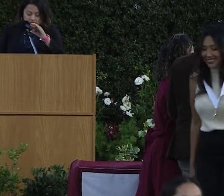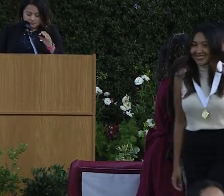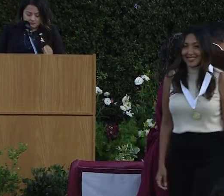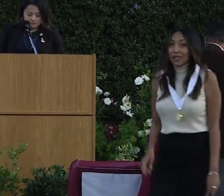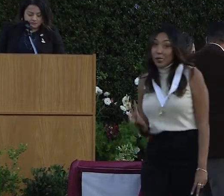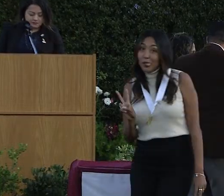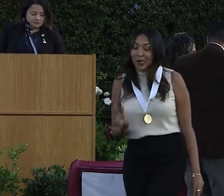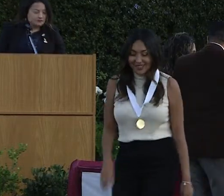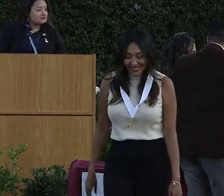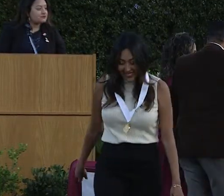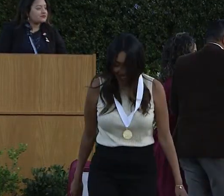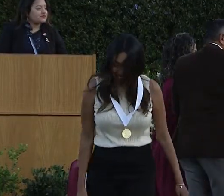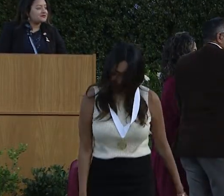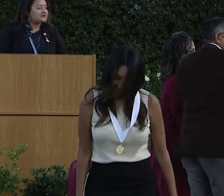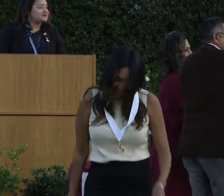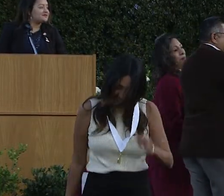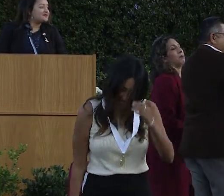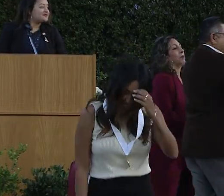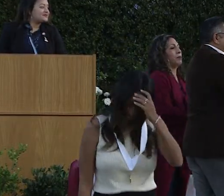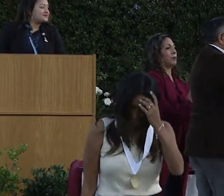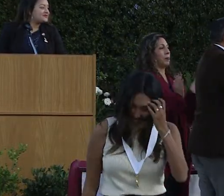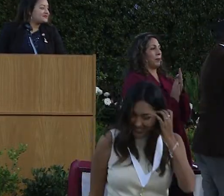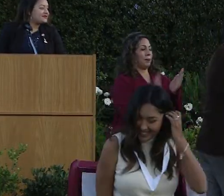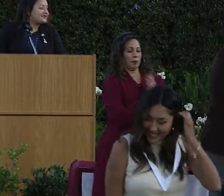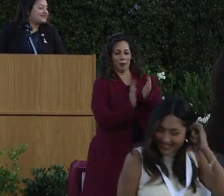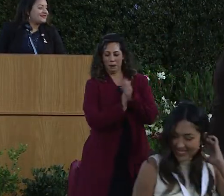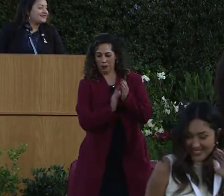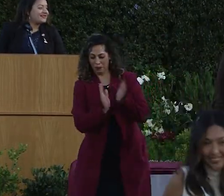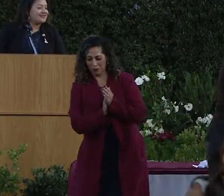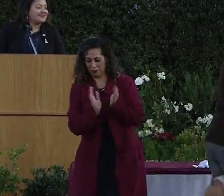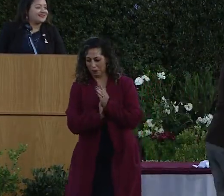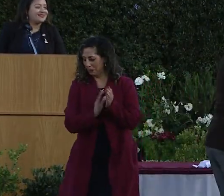Leanne Luck, UCLA.